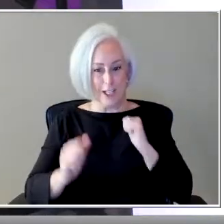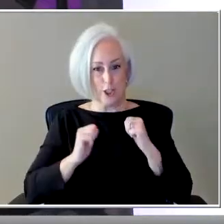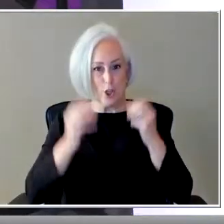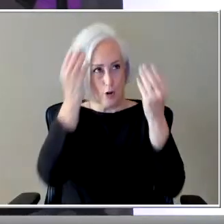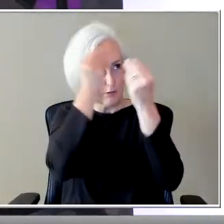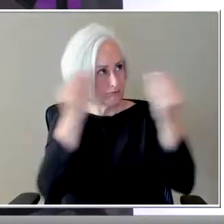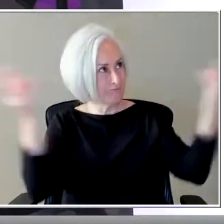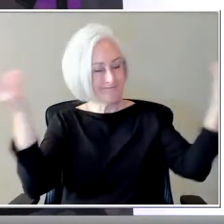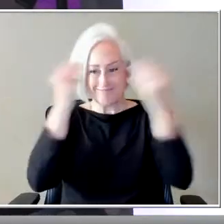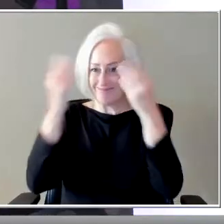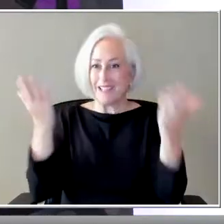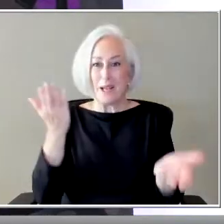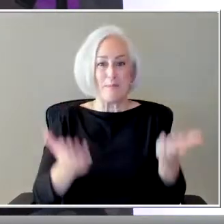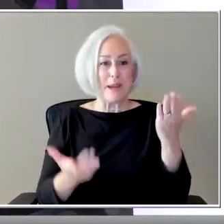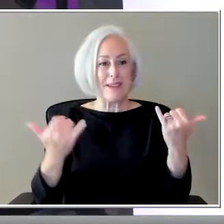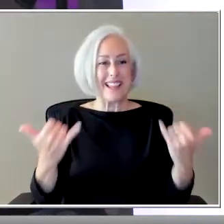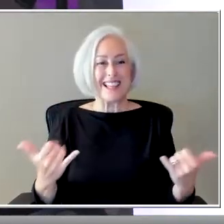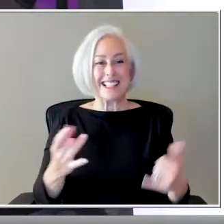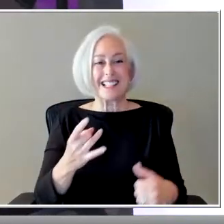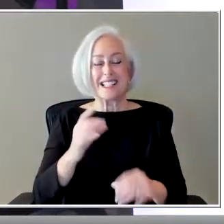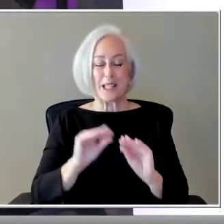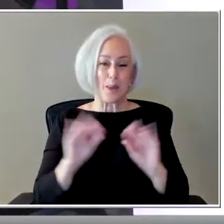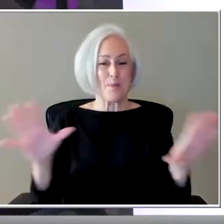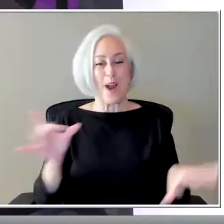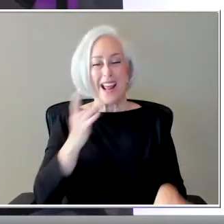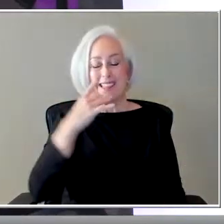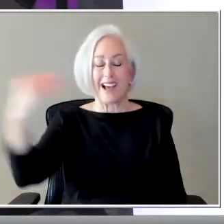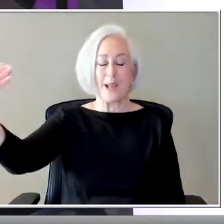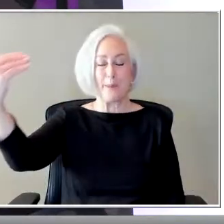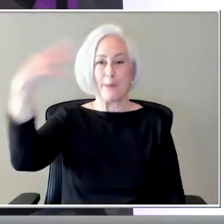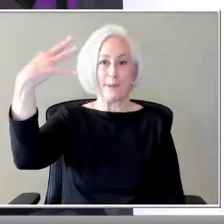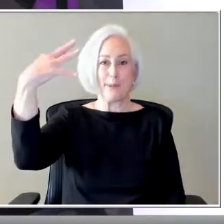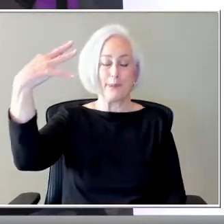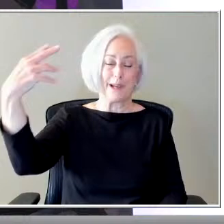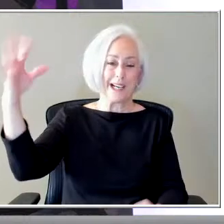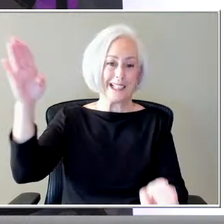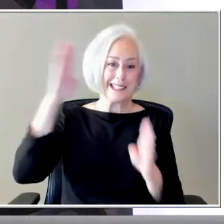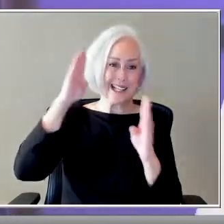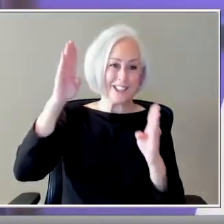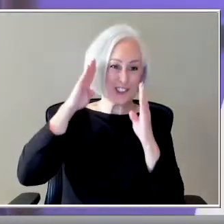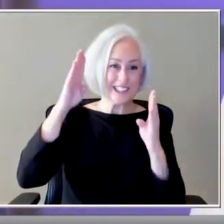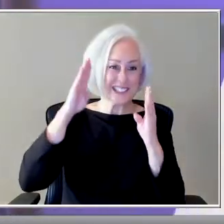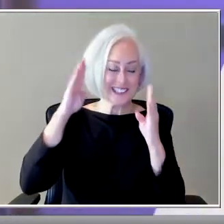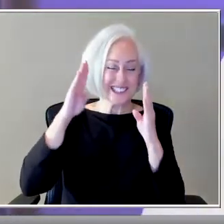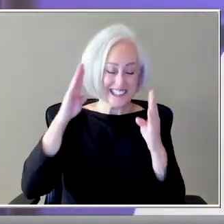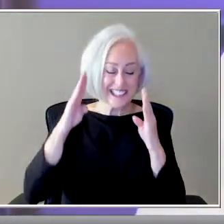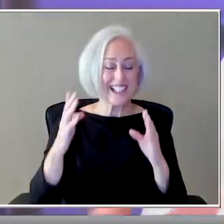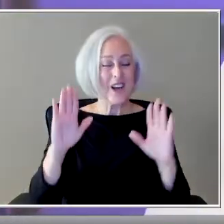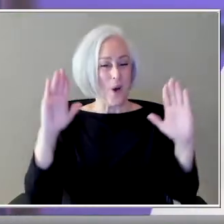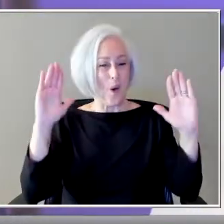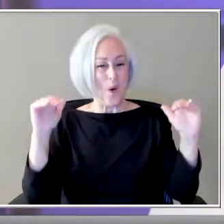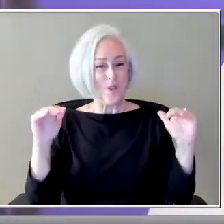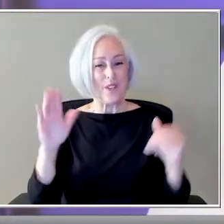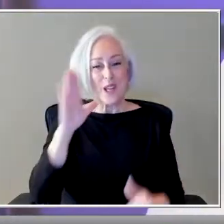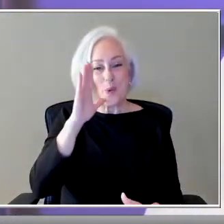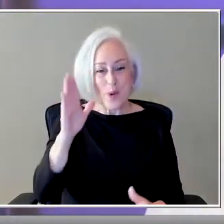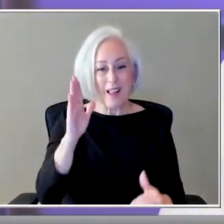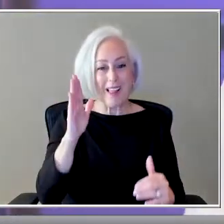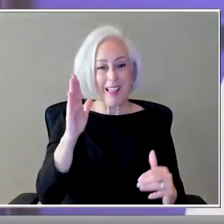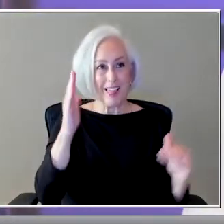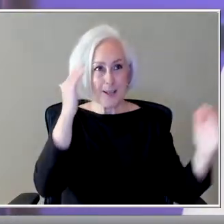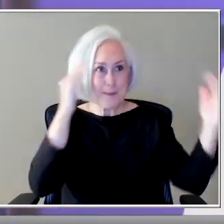light shining on it that you're talking about? Yes, yeah. Okay. I think that this will be hopefully just bring this to the awareness